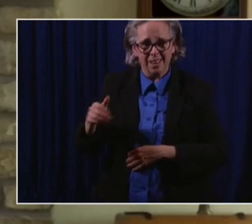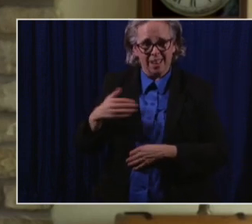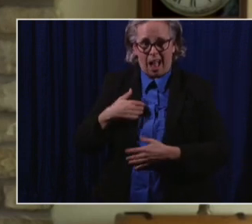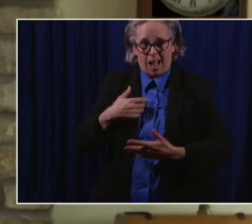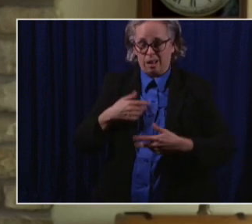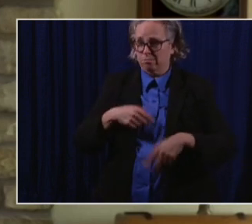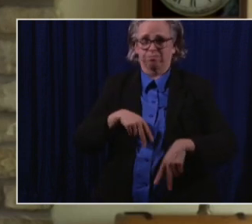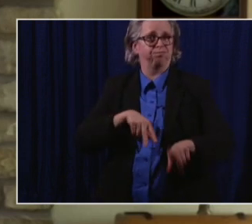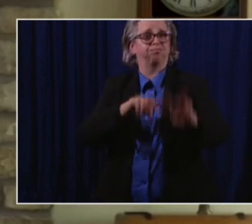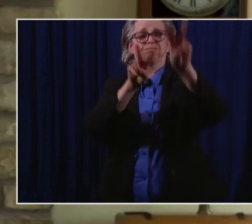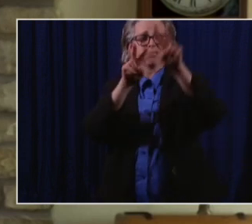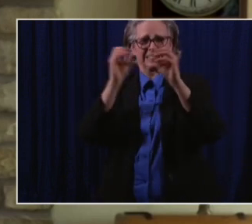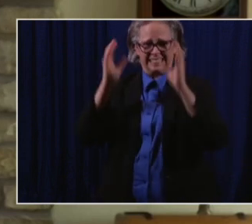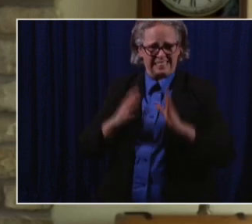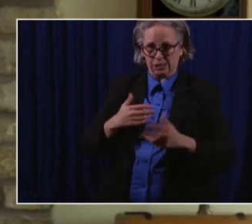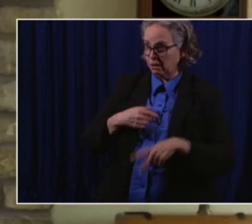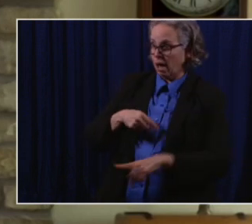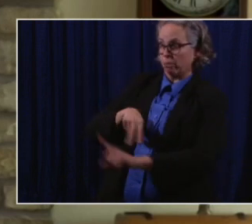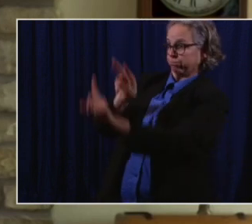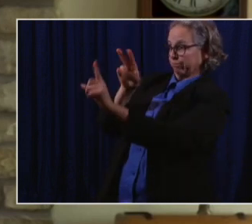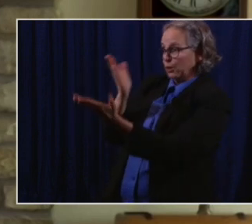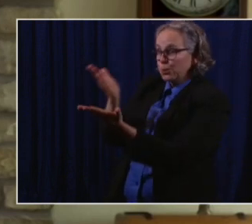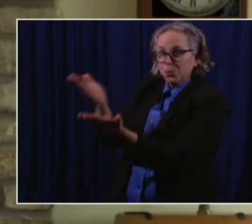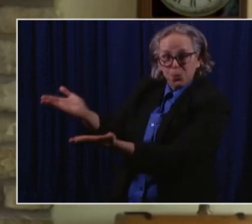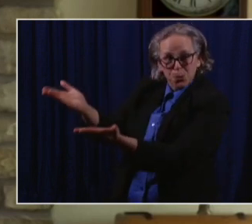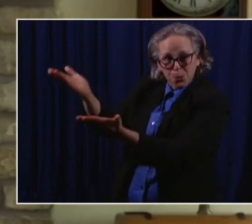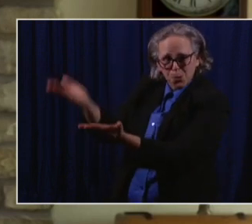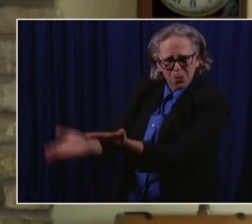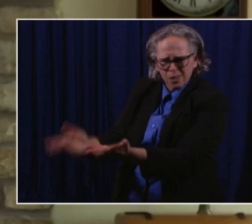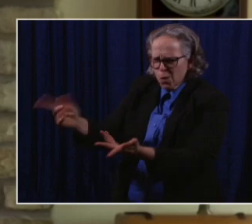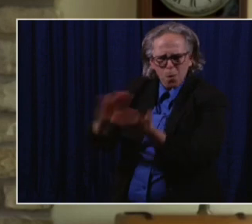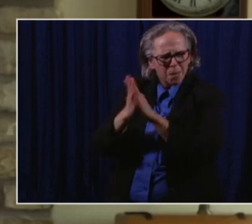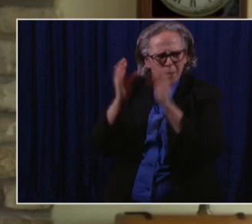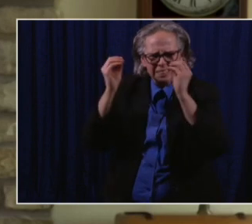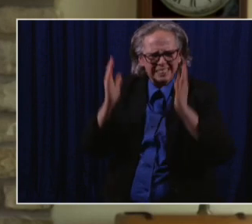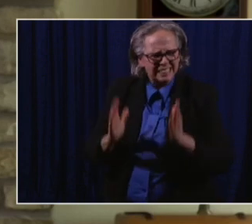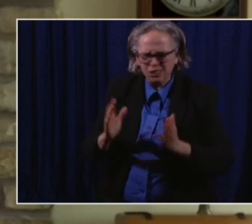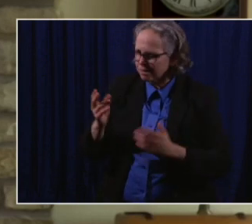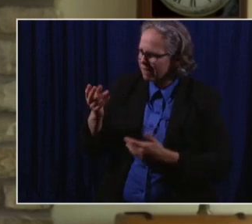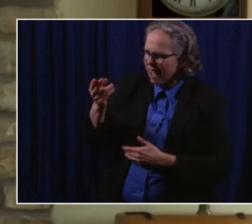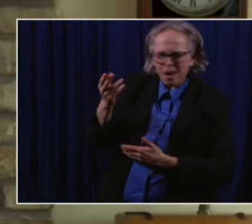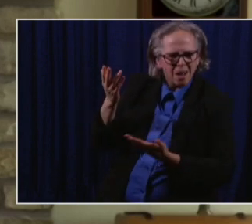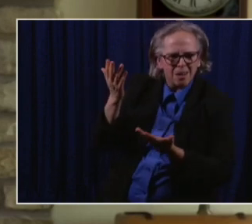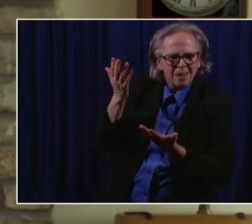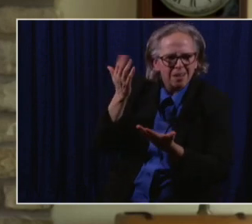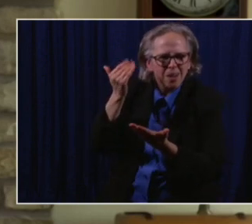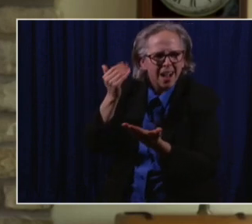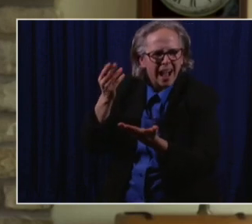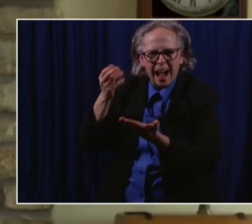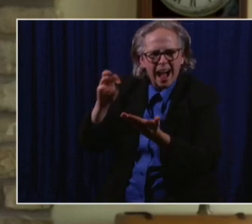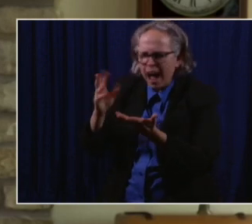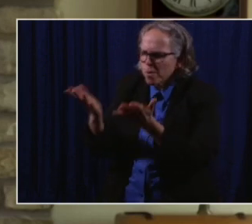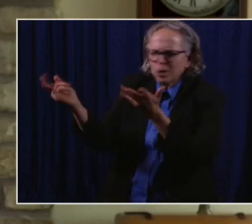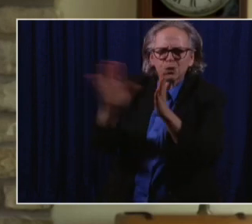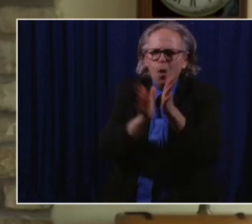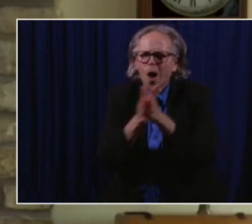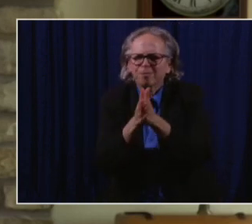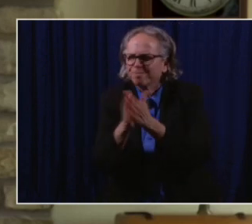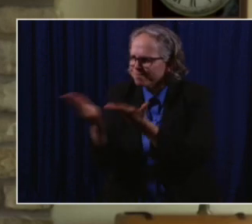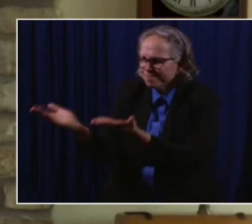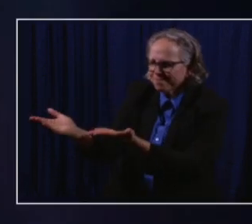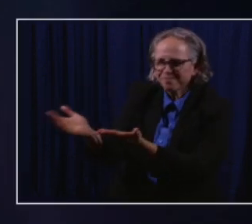you. How did you become a teacher? What inspired you to do that? What was your pathway?